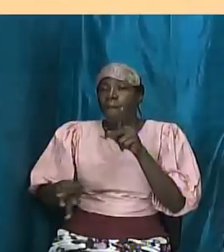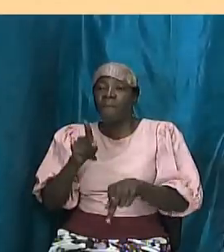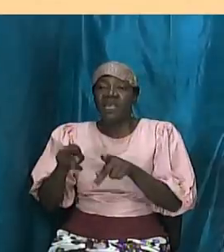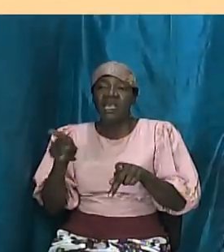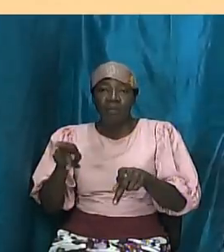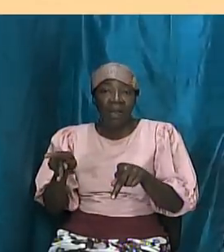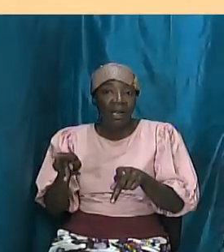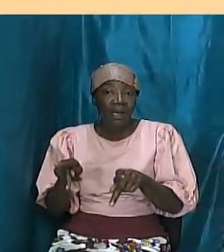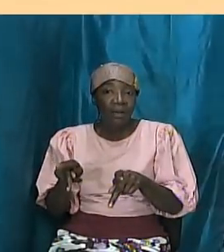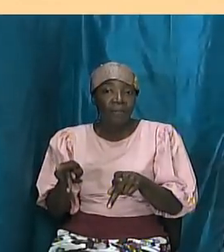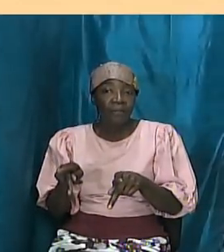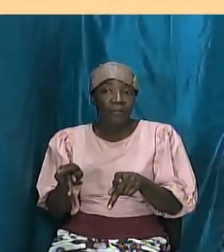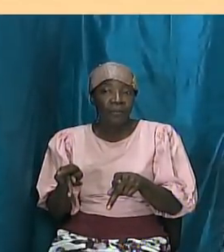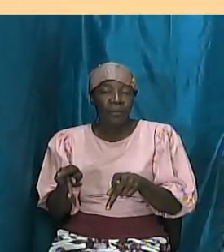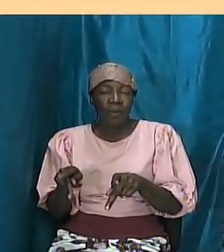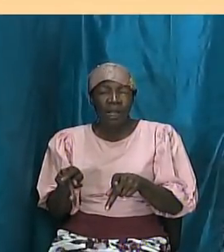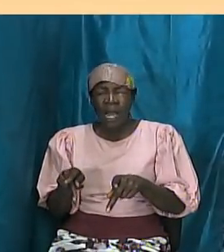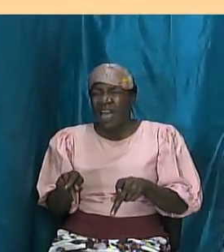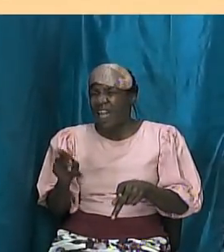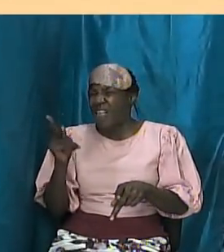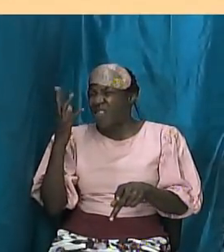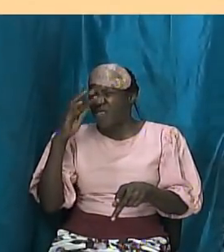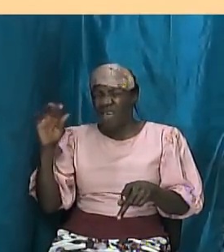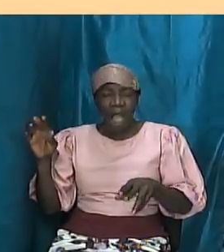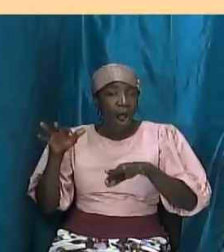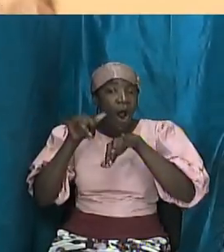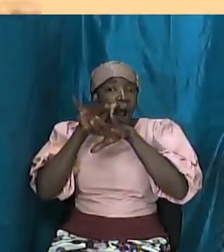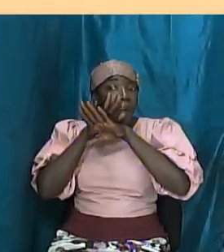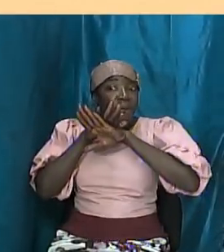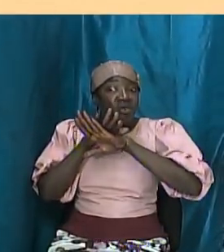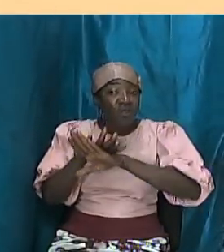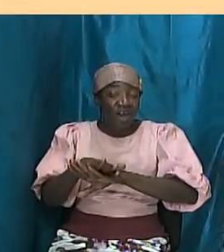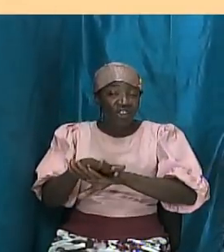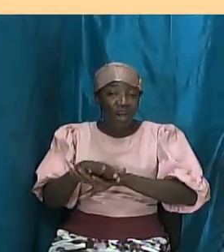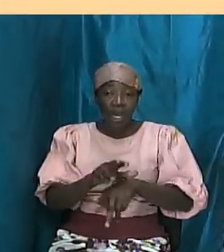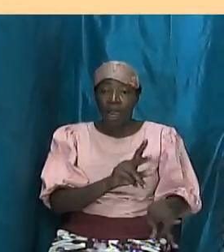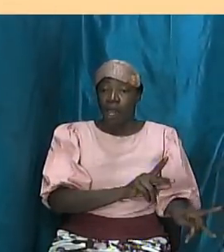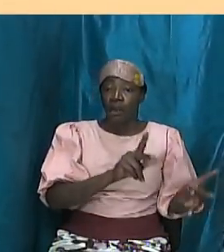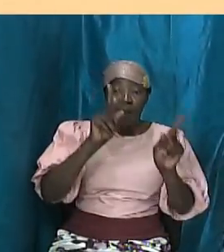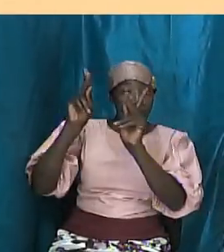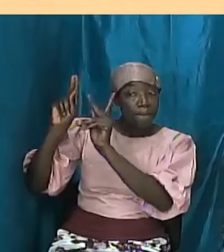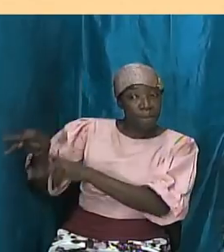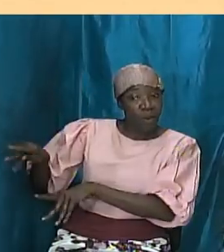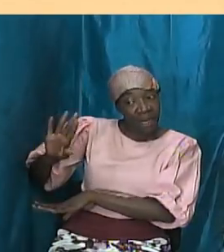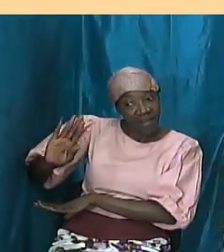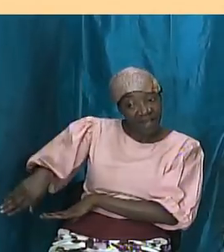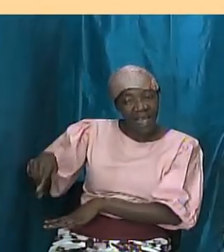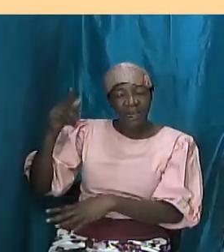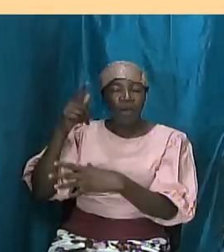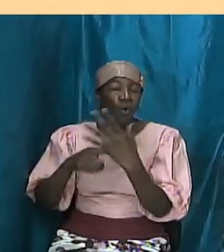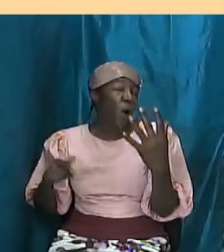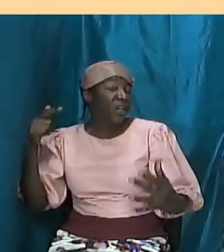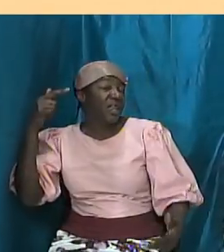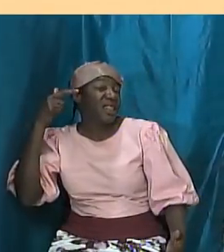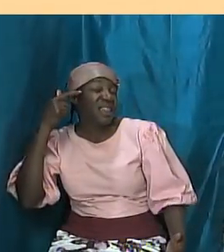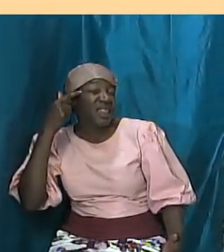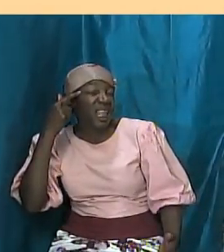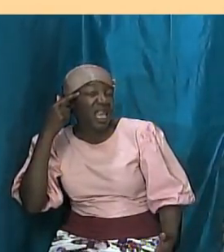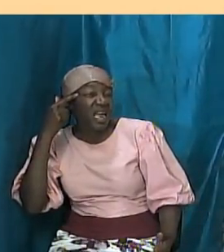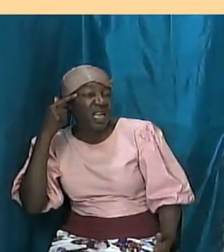they are pressured to put aside what is considered archaic